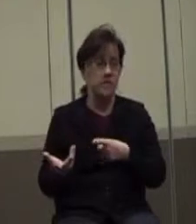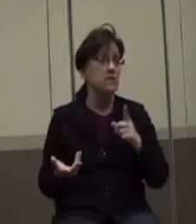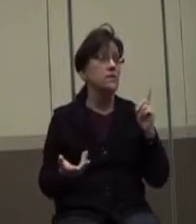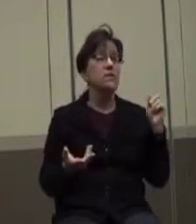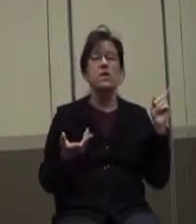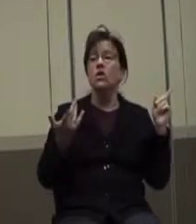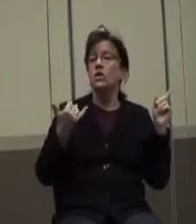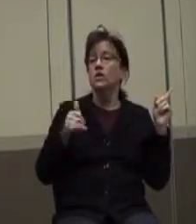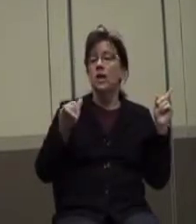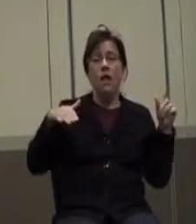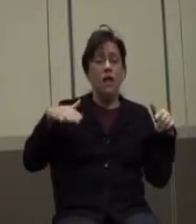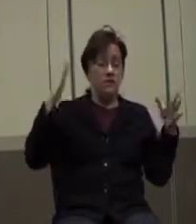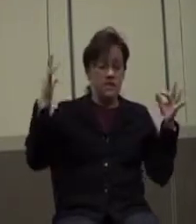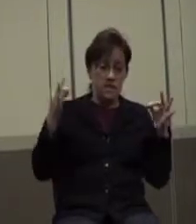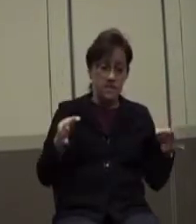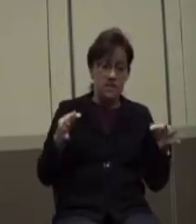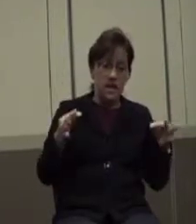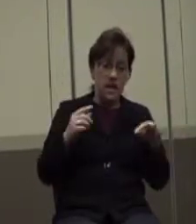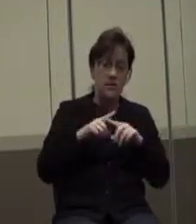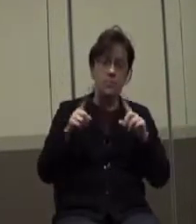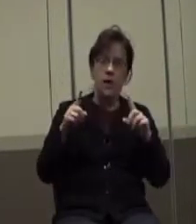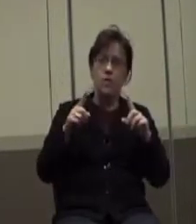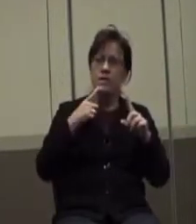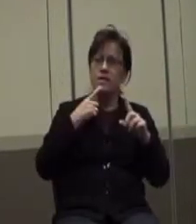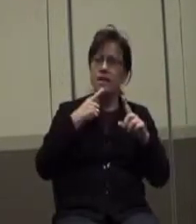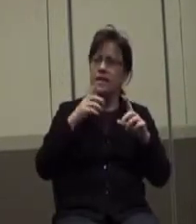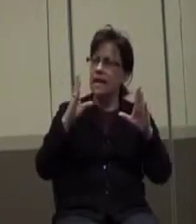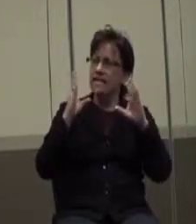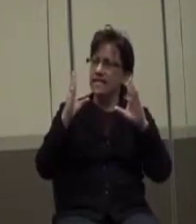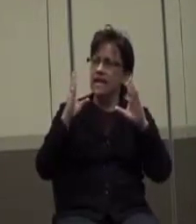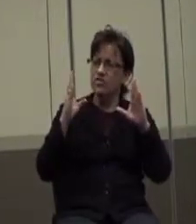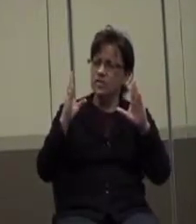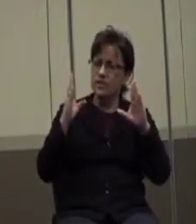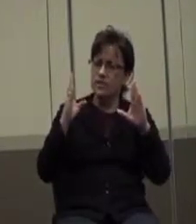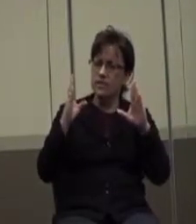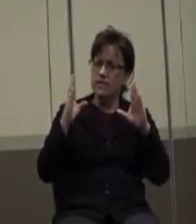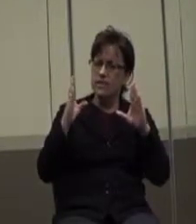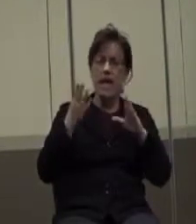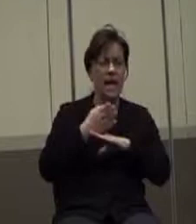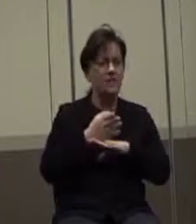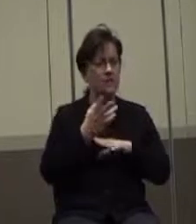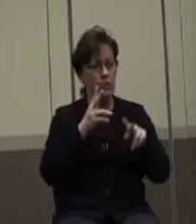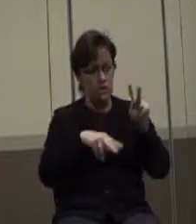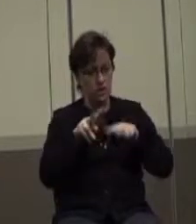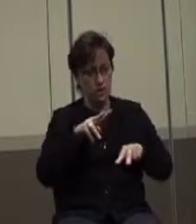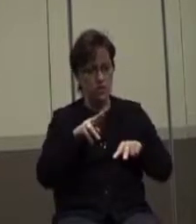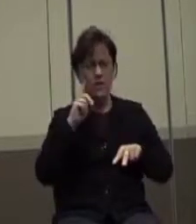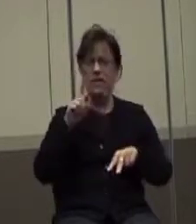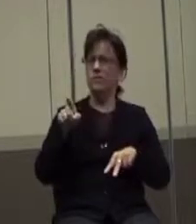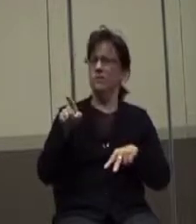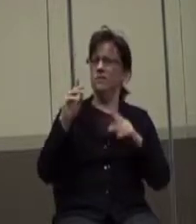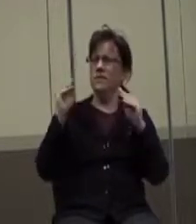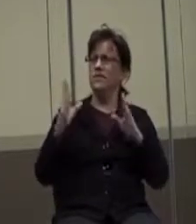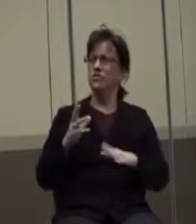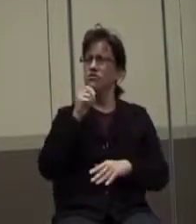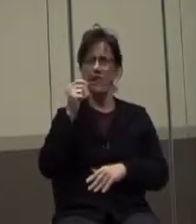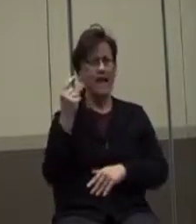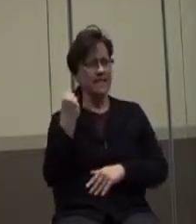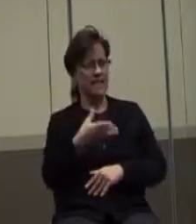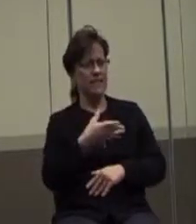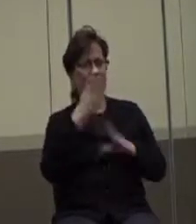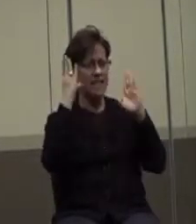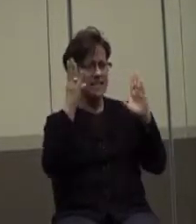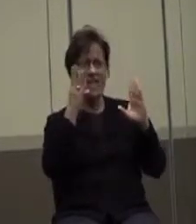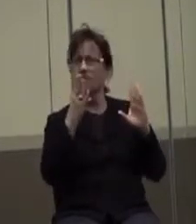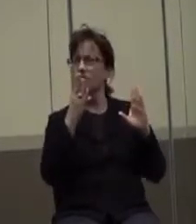We're still up in the air kind of discussing escape and attention. Because Okay. after we reviewed, we saw that her teachers weren't giving her